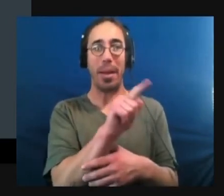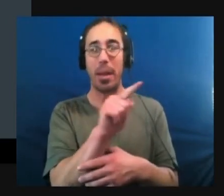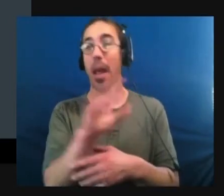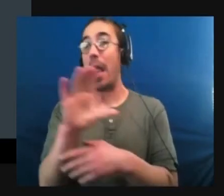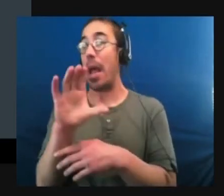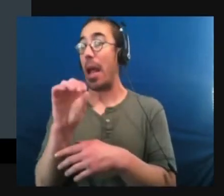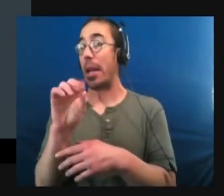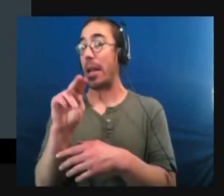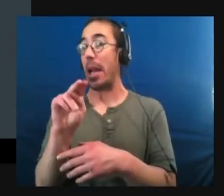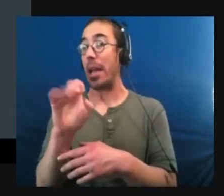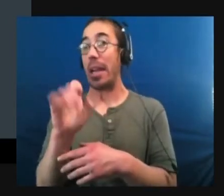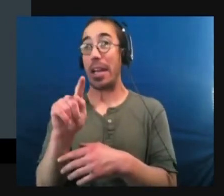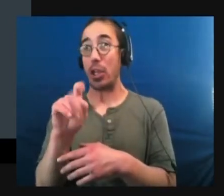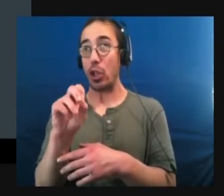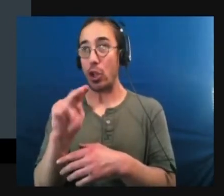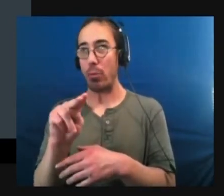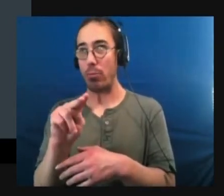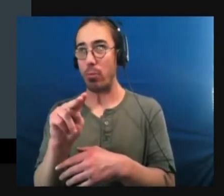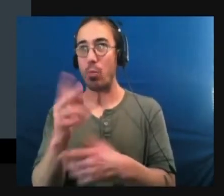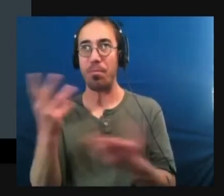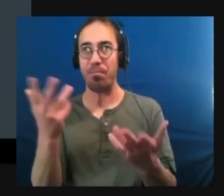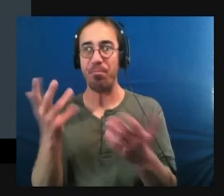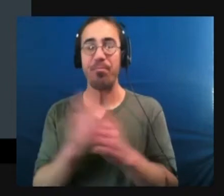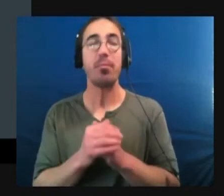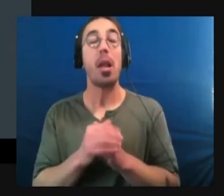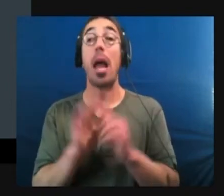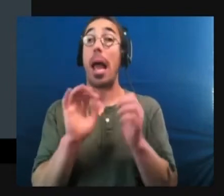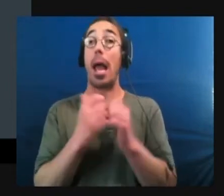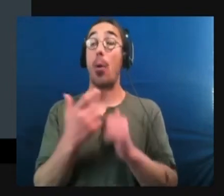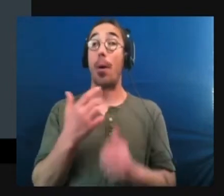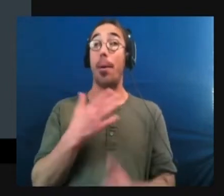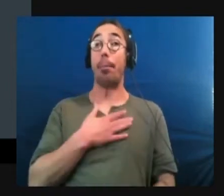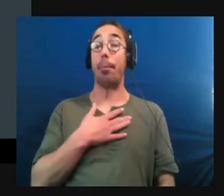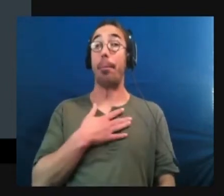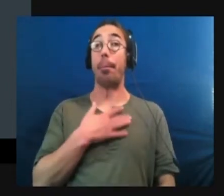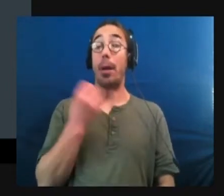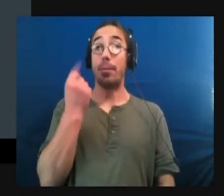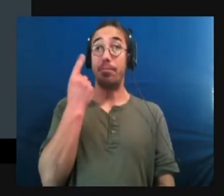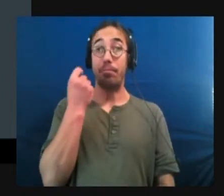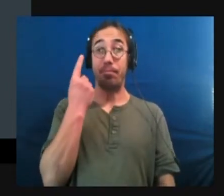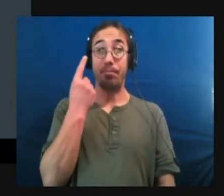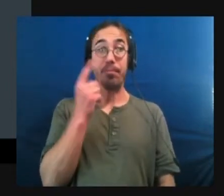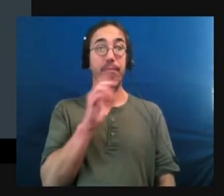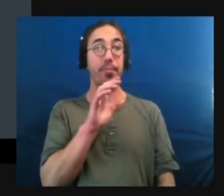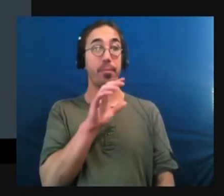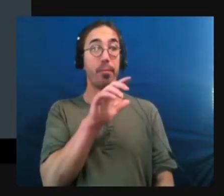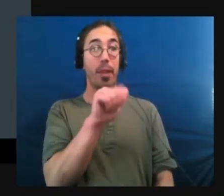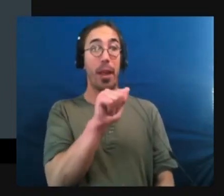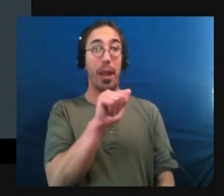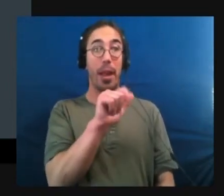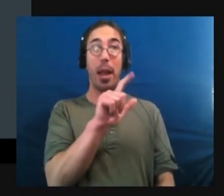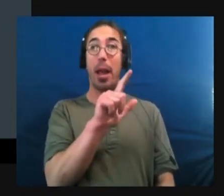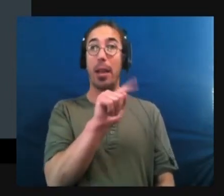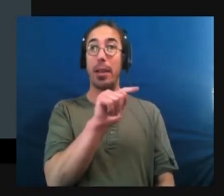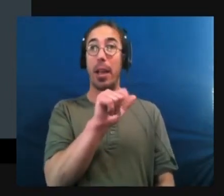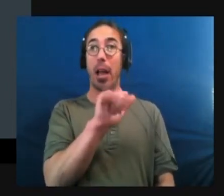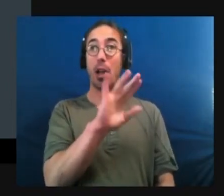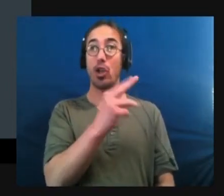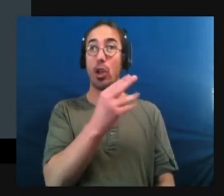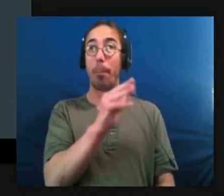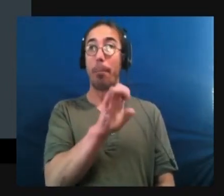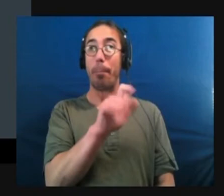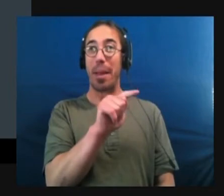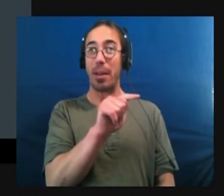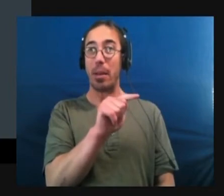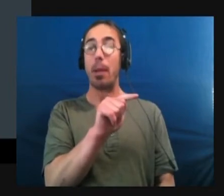and connection, as I understand them to be, attachment is very